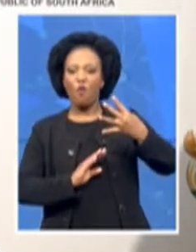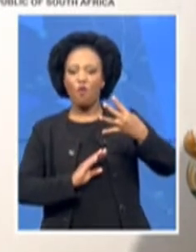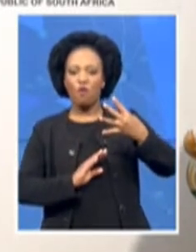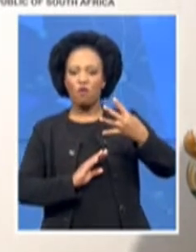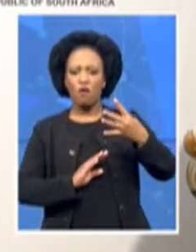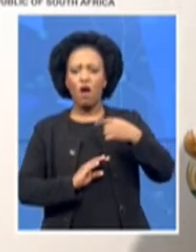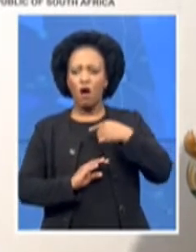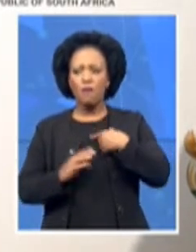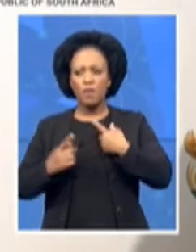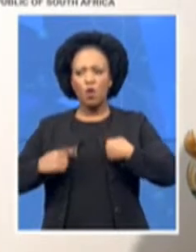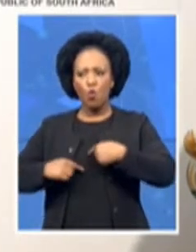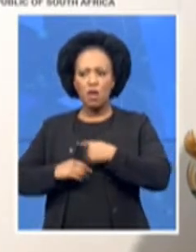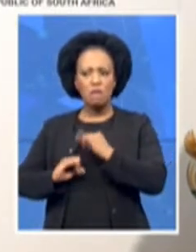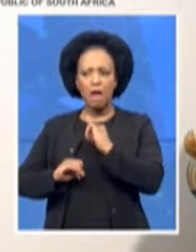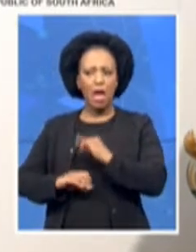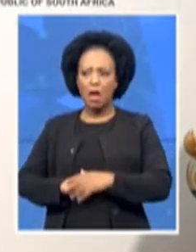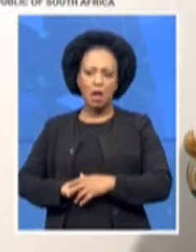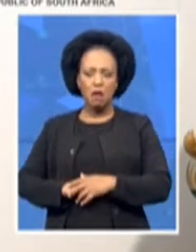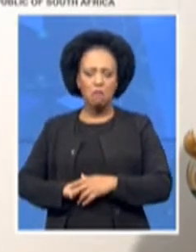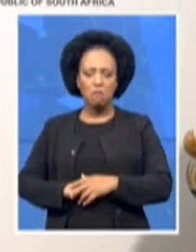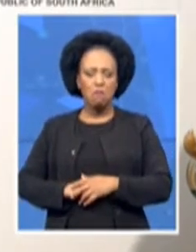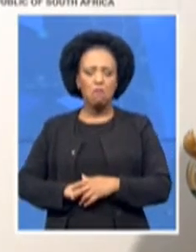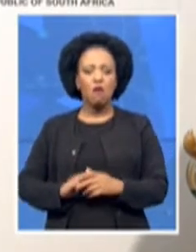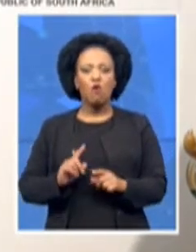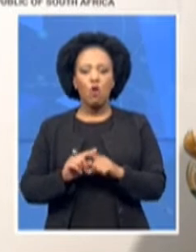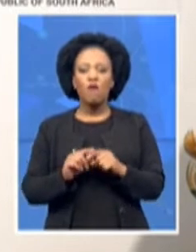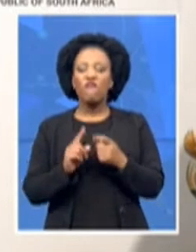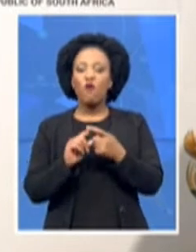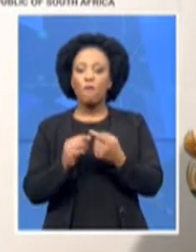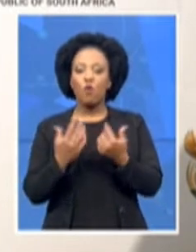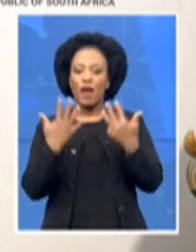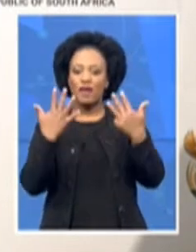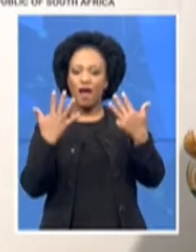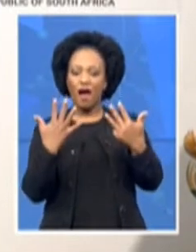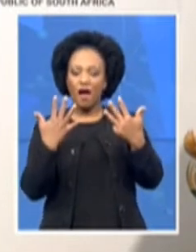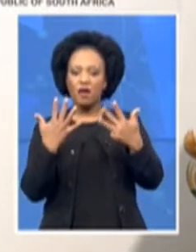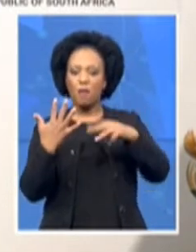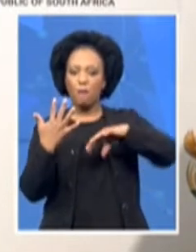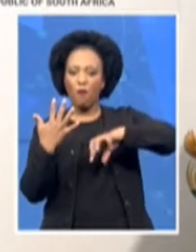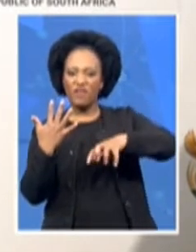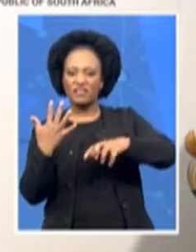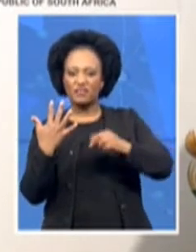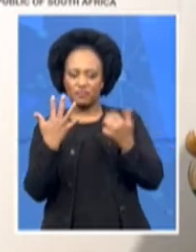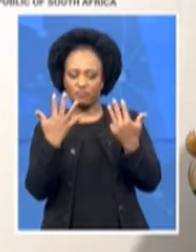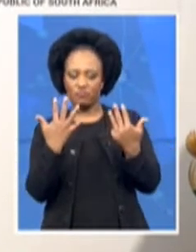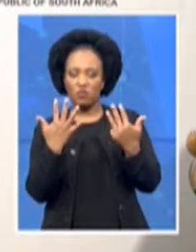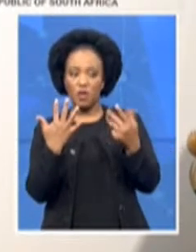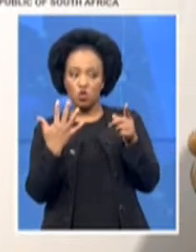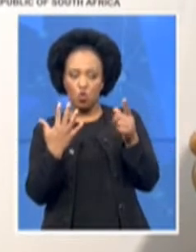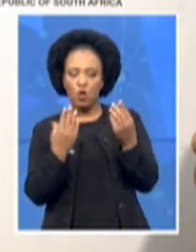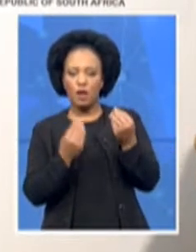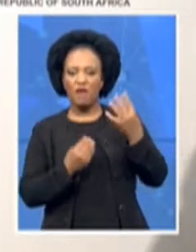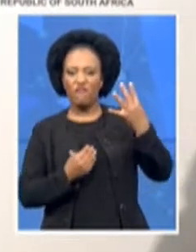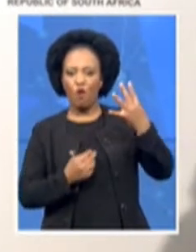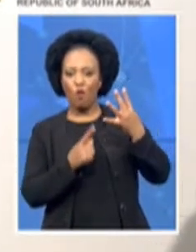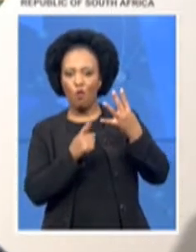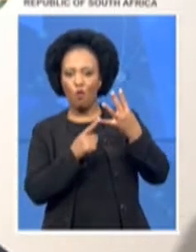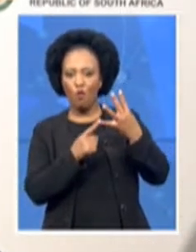out of the nine provinces. So. You're getting there, Premier. We just have to work together to do more. The issue of the higher